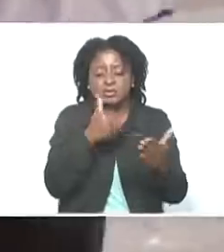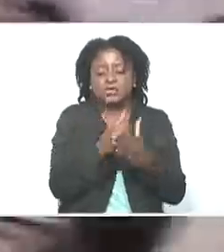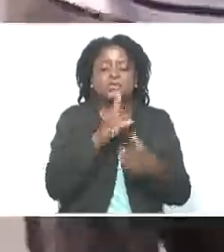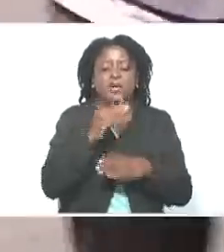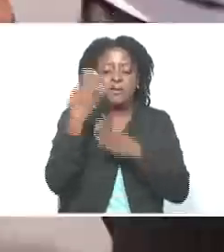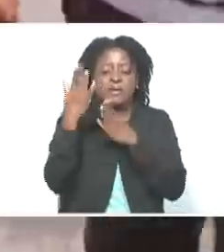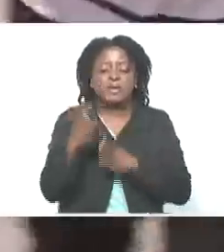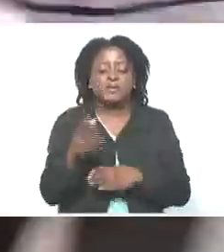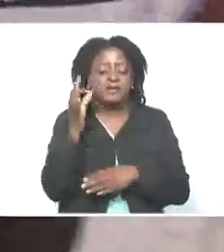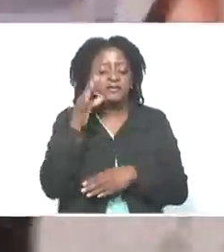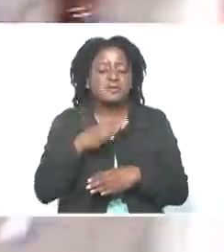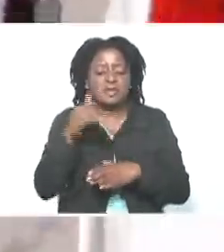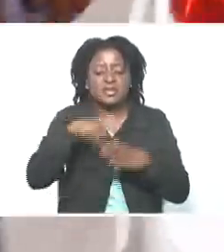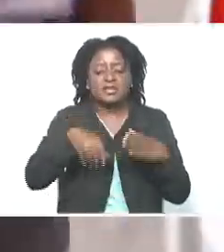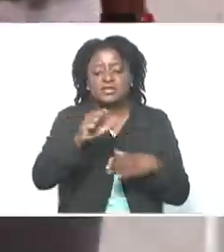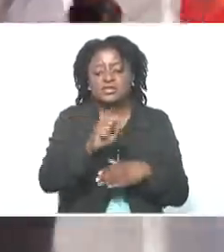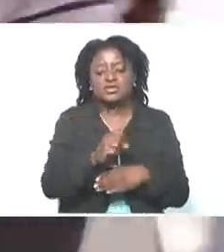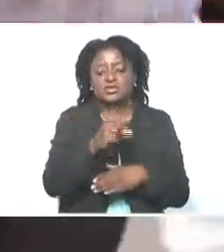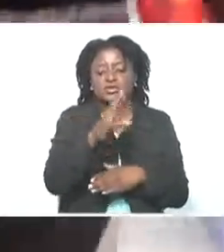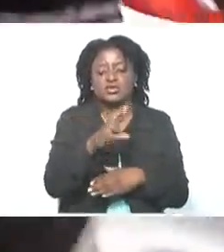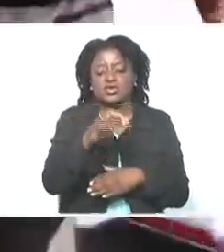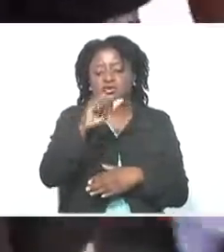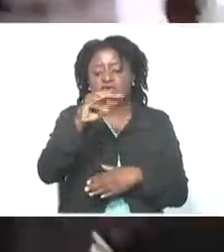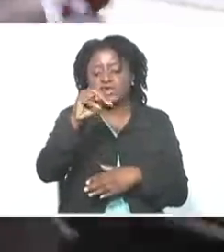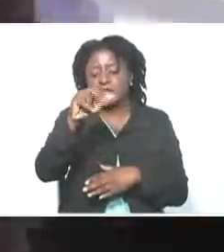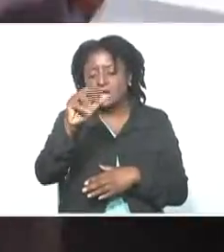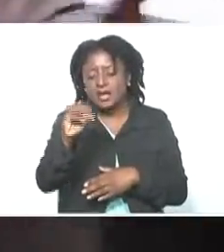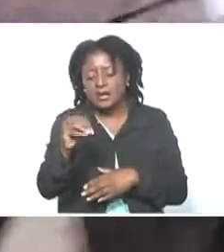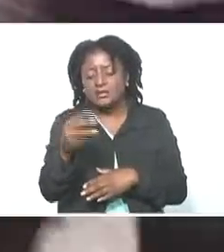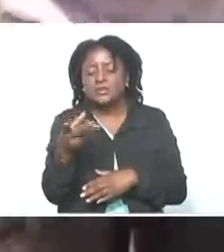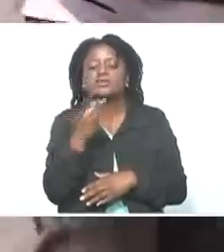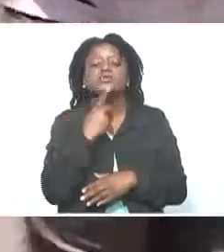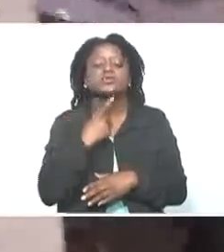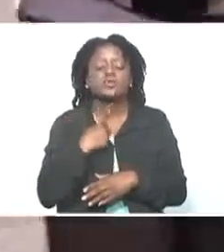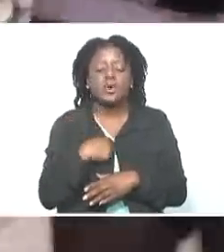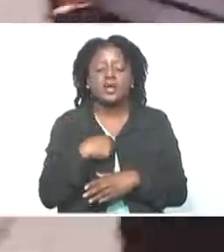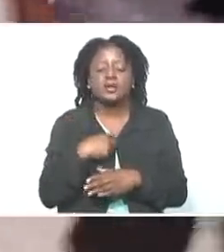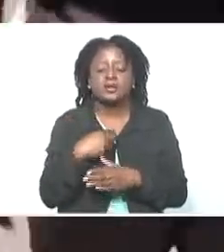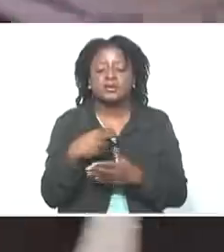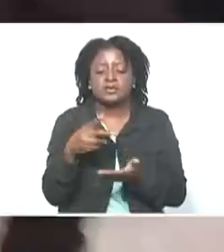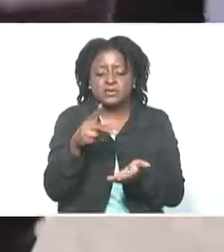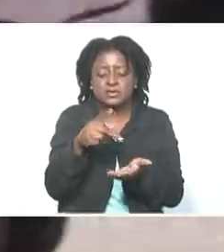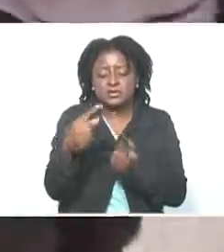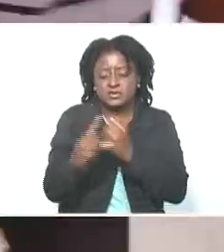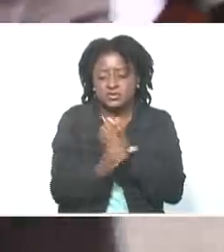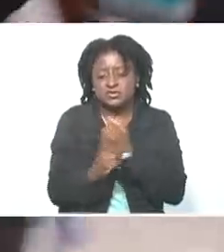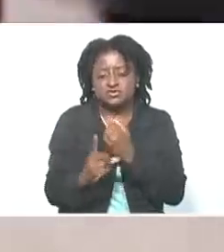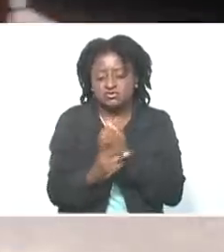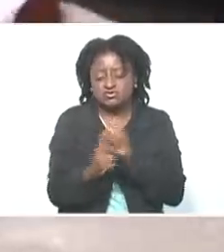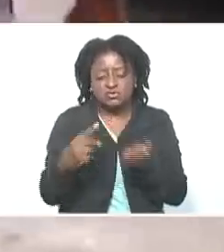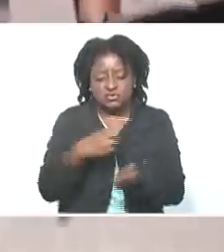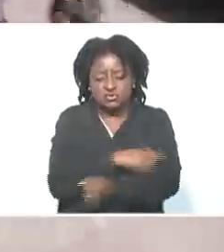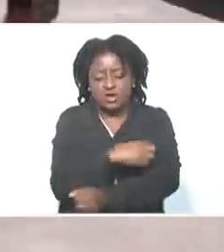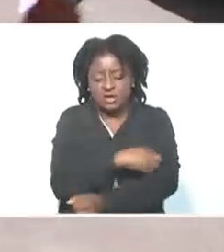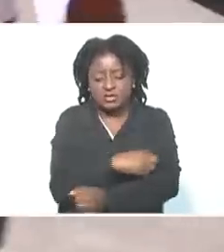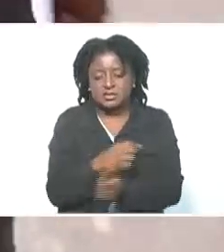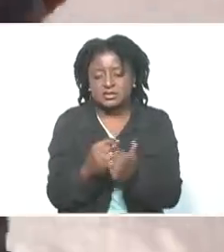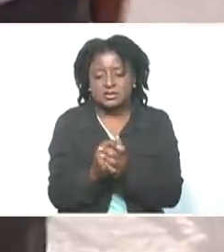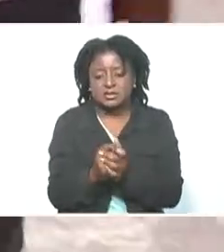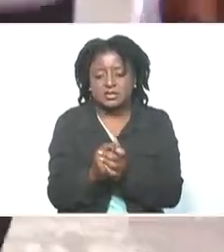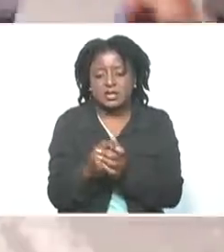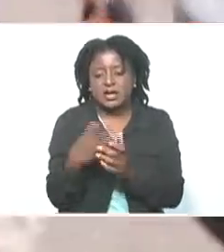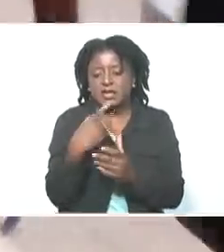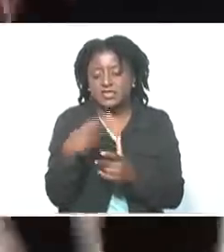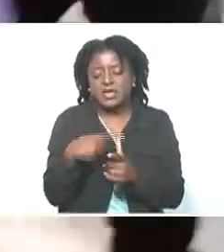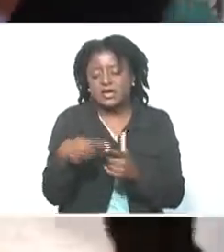the capsules and bring it to the Bahamas, where he would be compensated $4,000. The prosecutor said the drugs weighed 2 pounds,